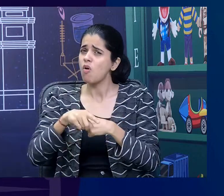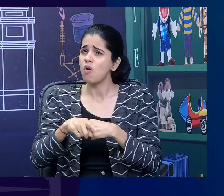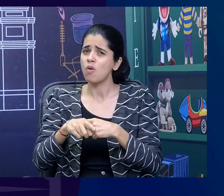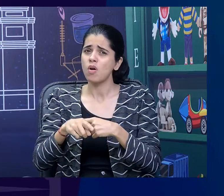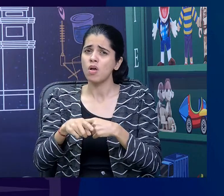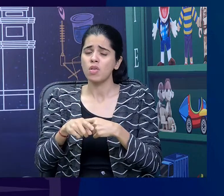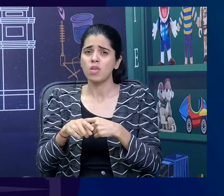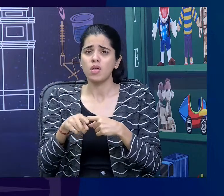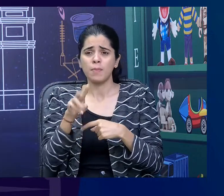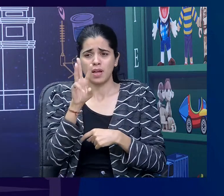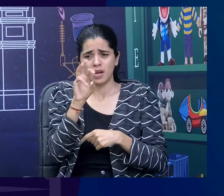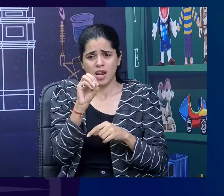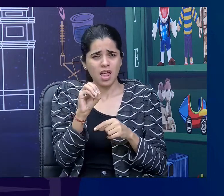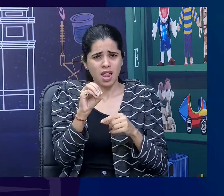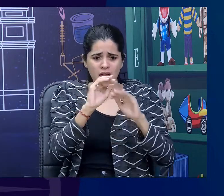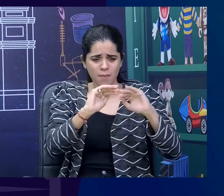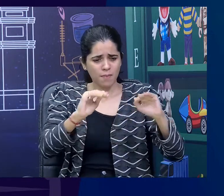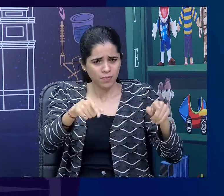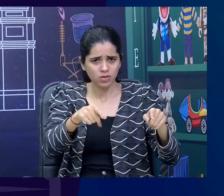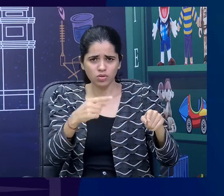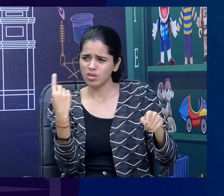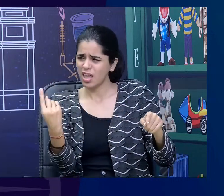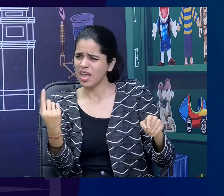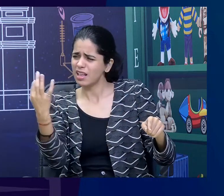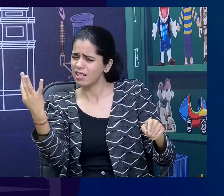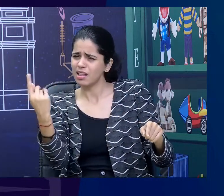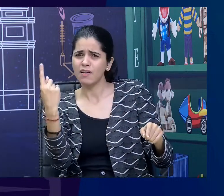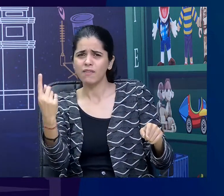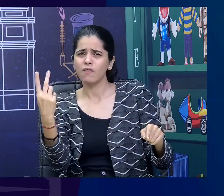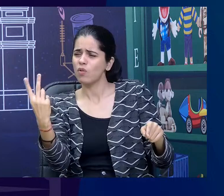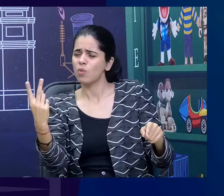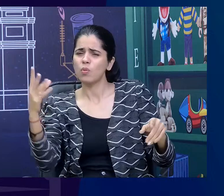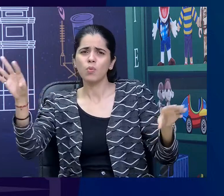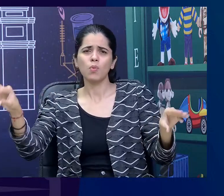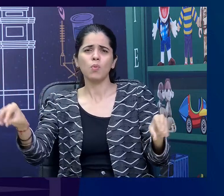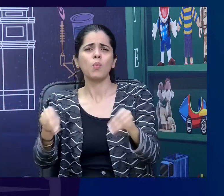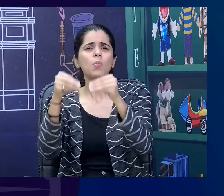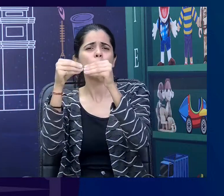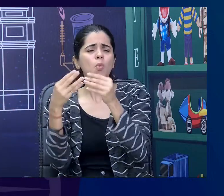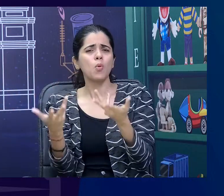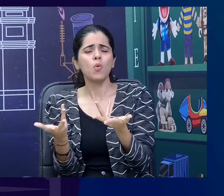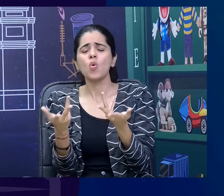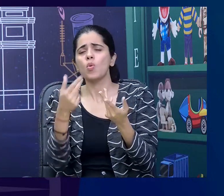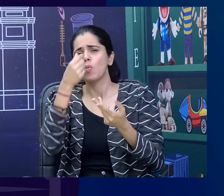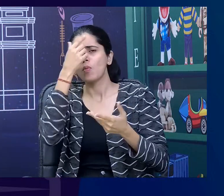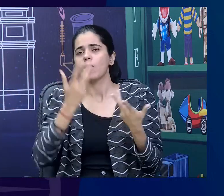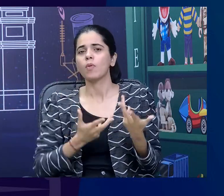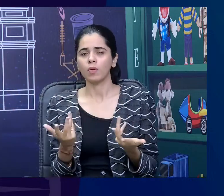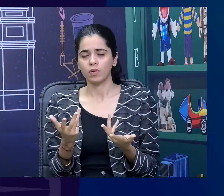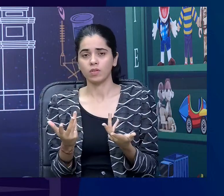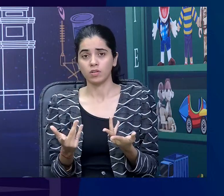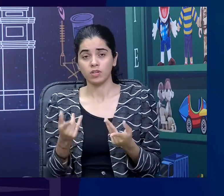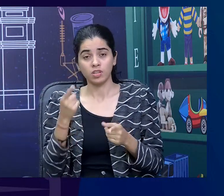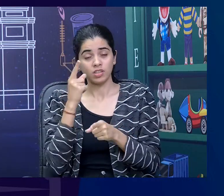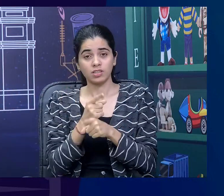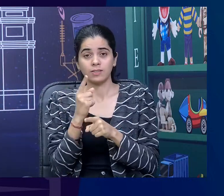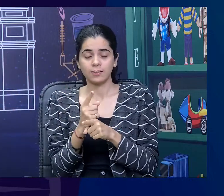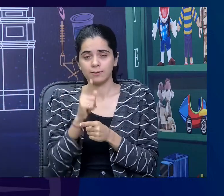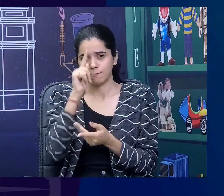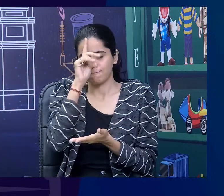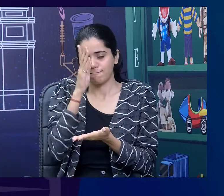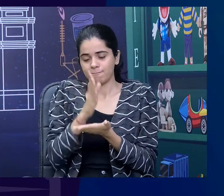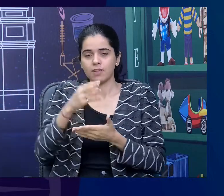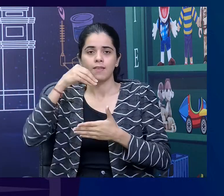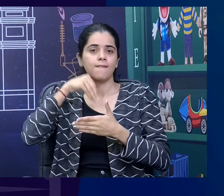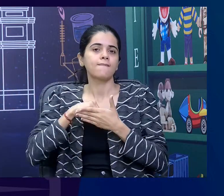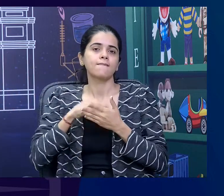still reaching out to 30 children so effectively. So what if 2 more children come in with slightly different needs? So I think teachers have to believe